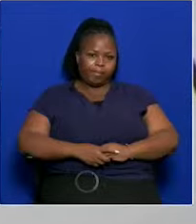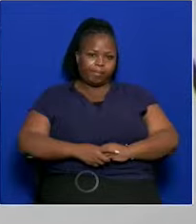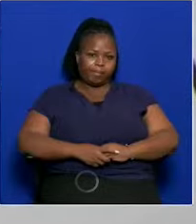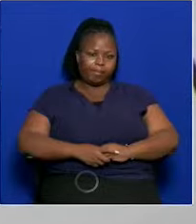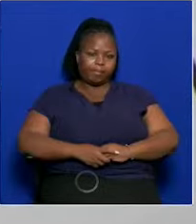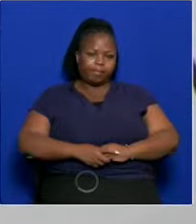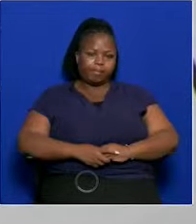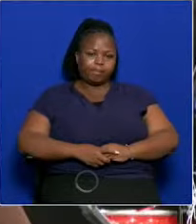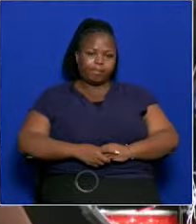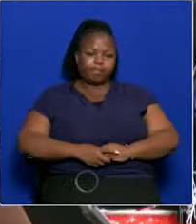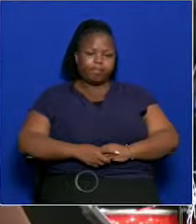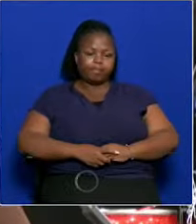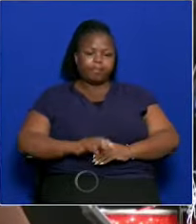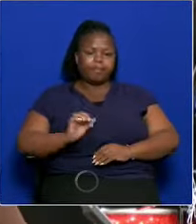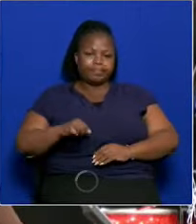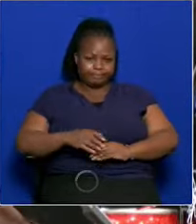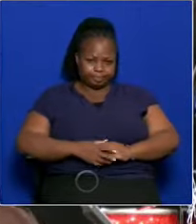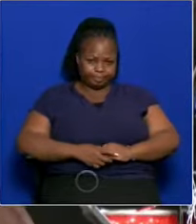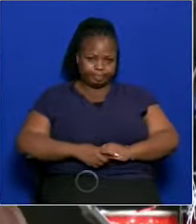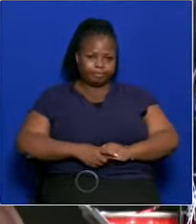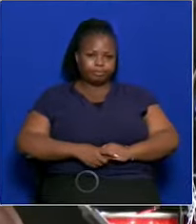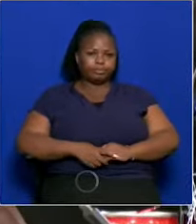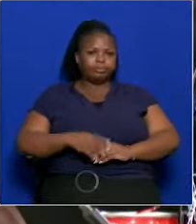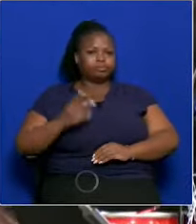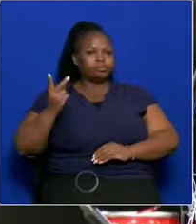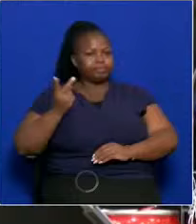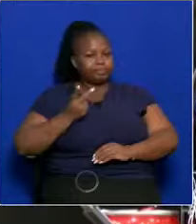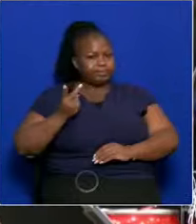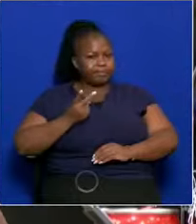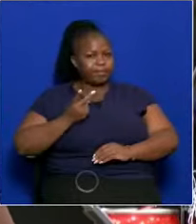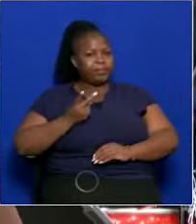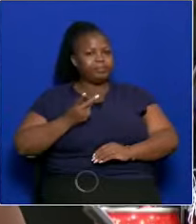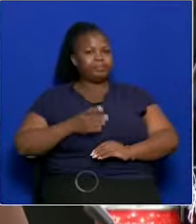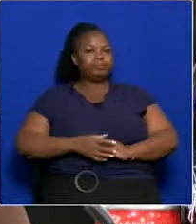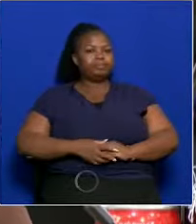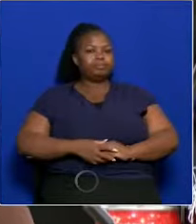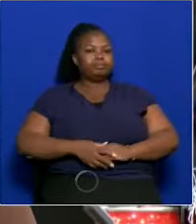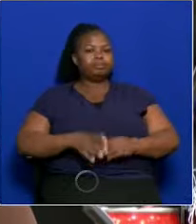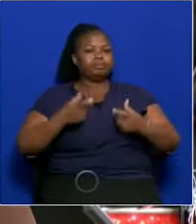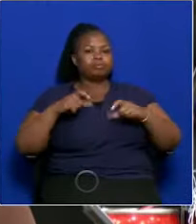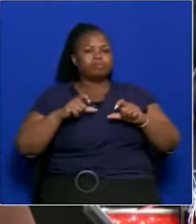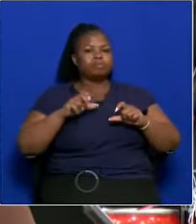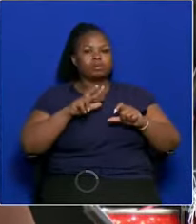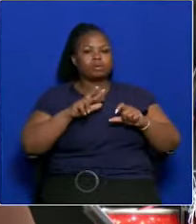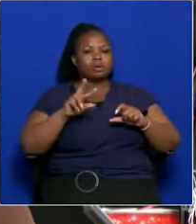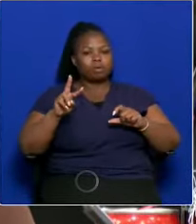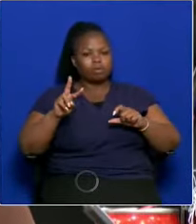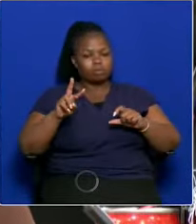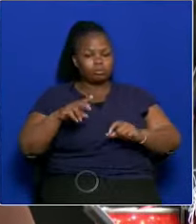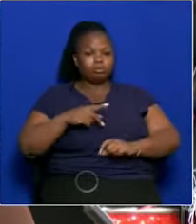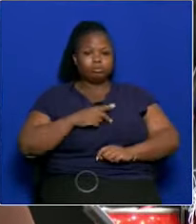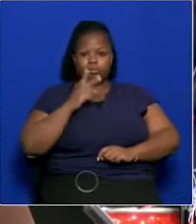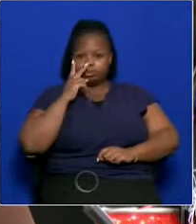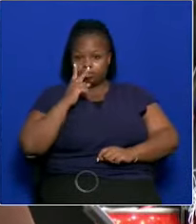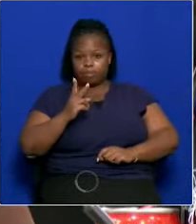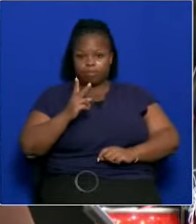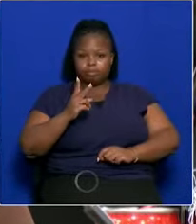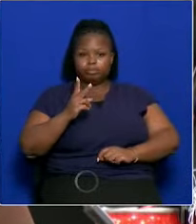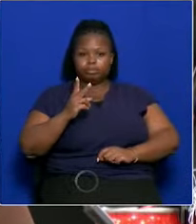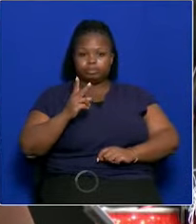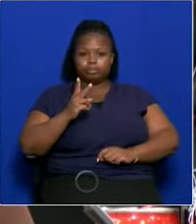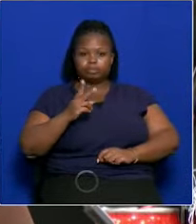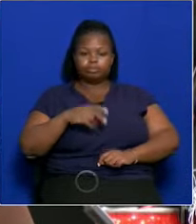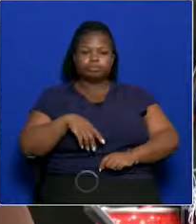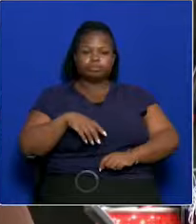Yes. And then at paragraph 82, you'll see there that General Mbuso